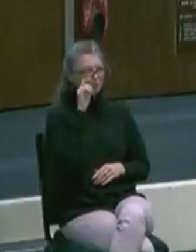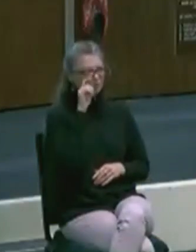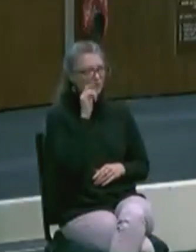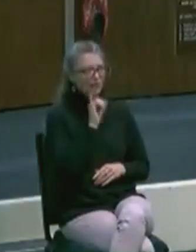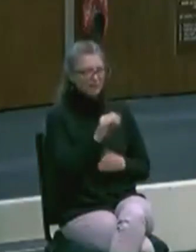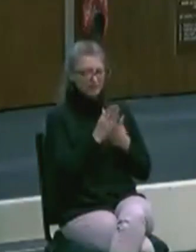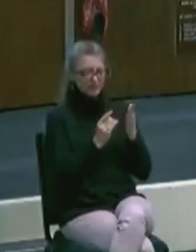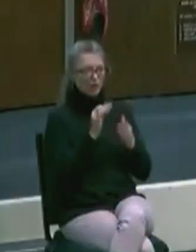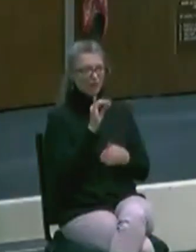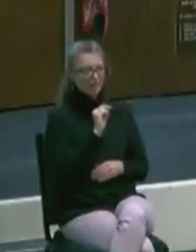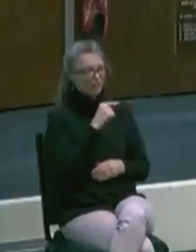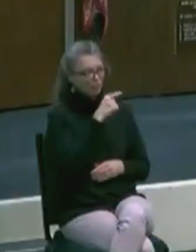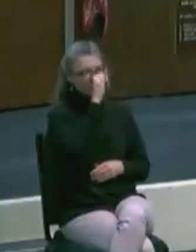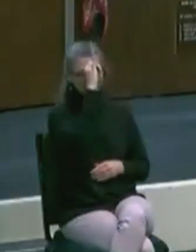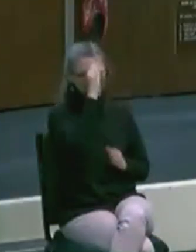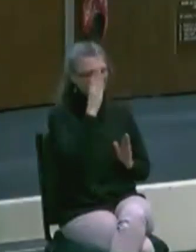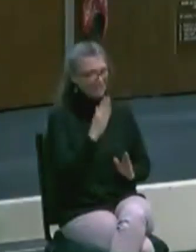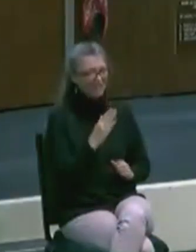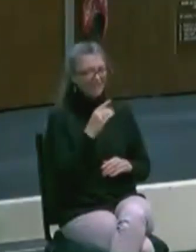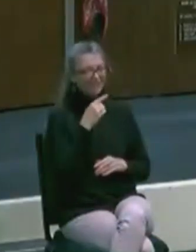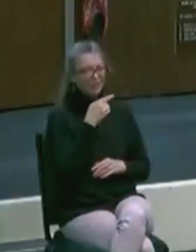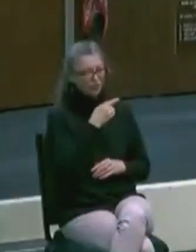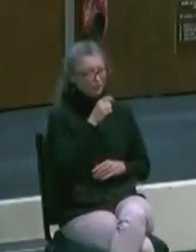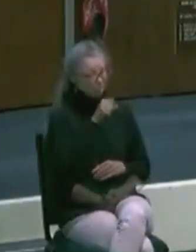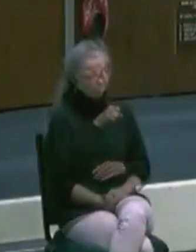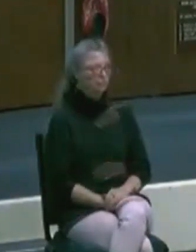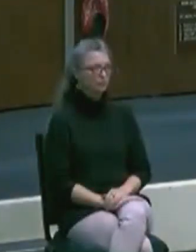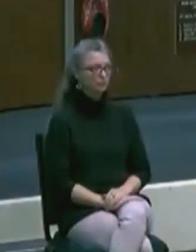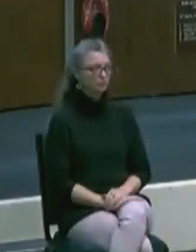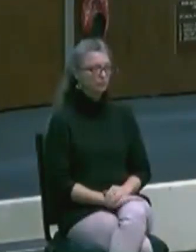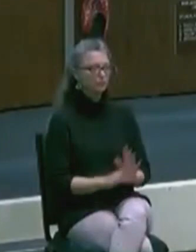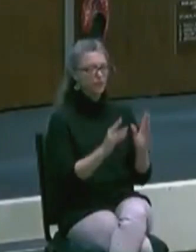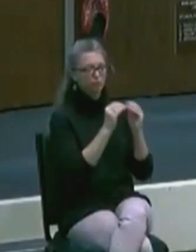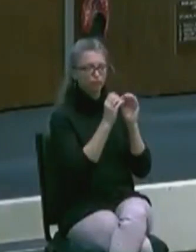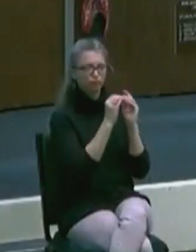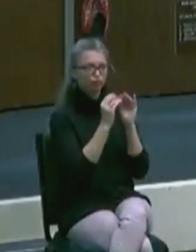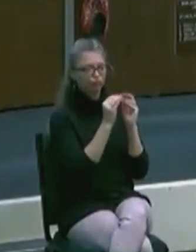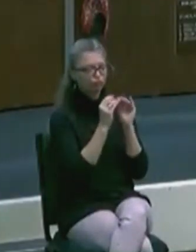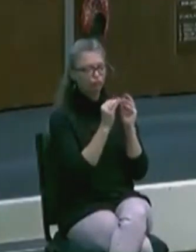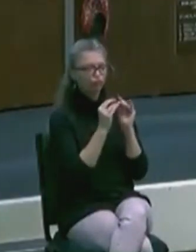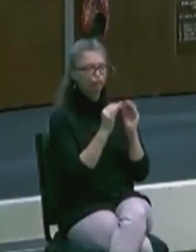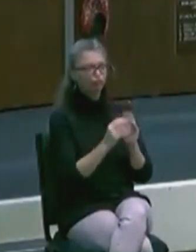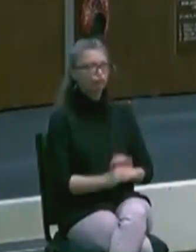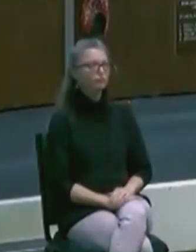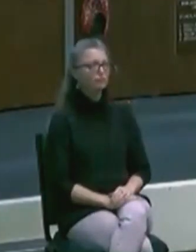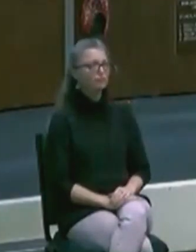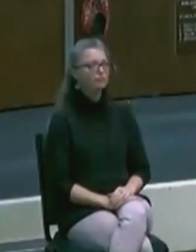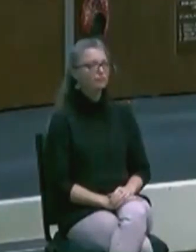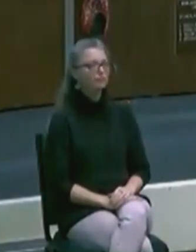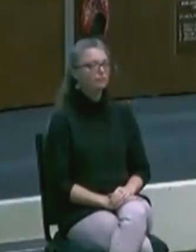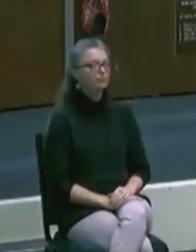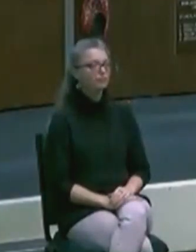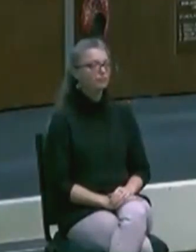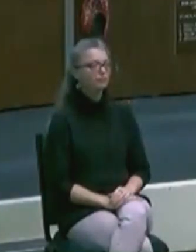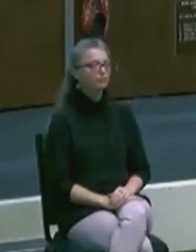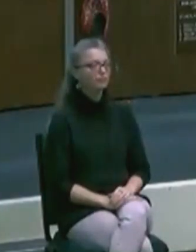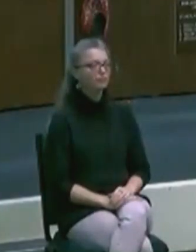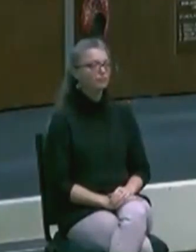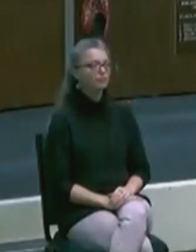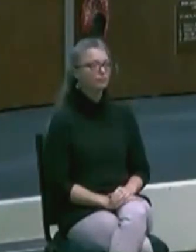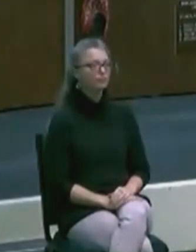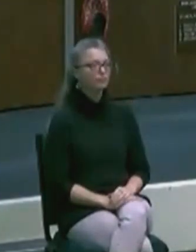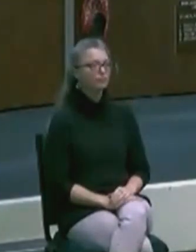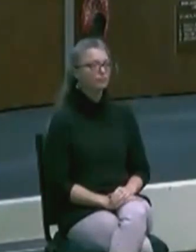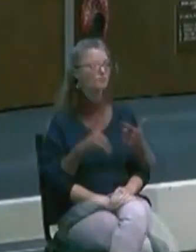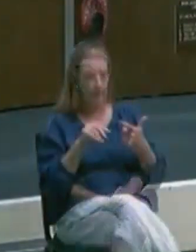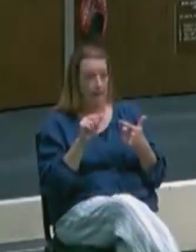out. Idiot, I'm talking to you. You idiot. Yeah, you laughing. Yeah. Can you both please leave? Thank you. This is a place of decorum